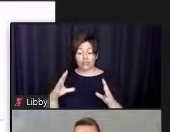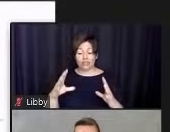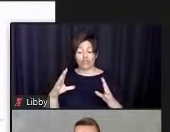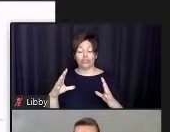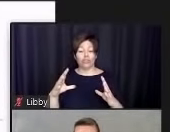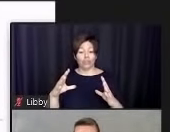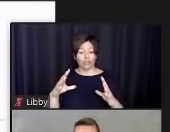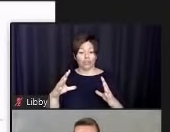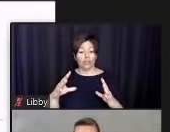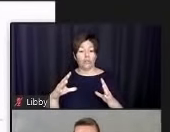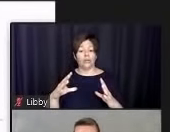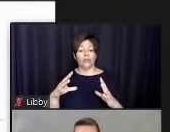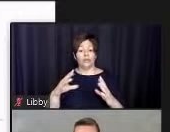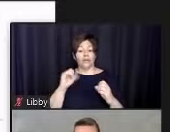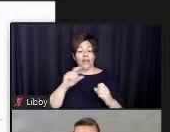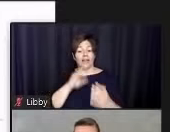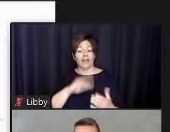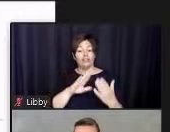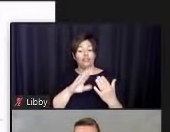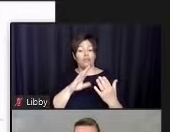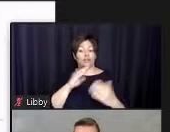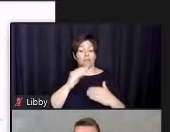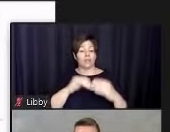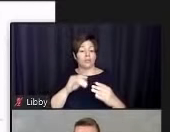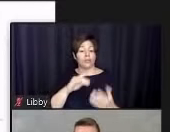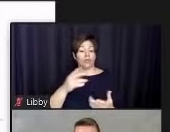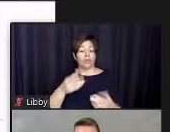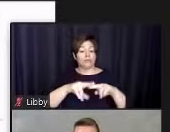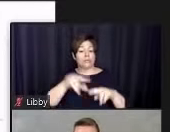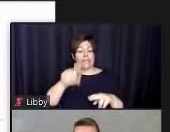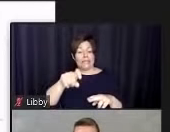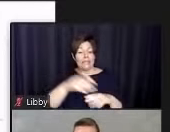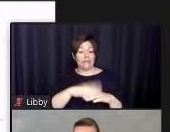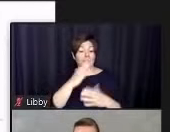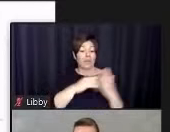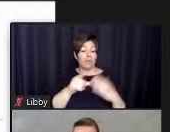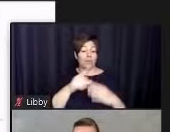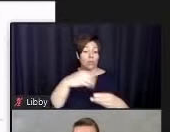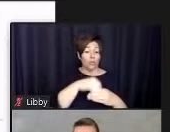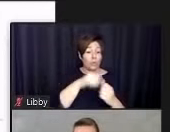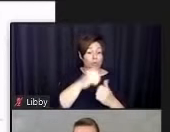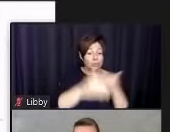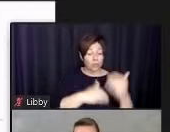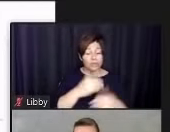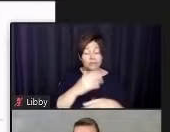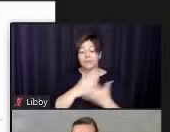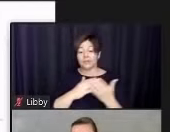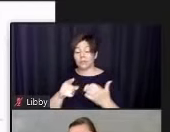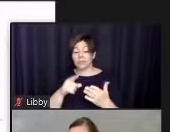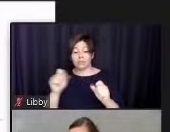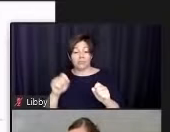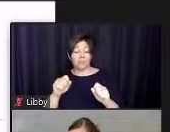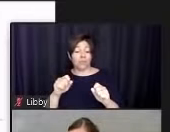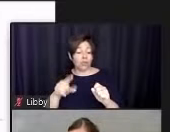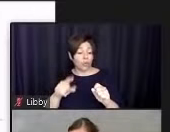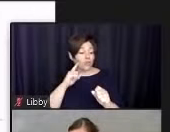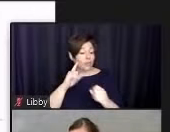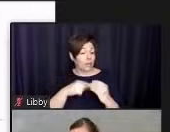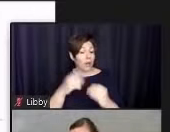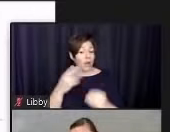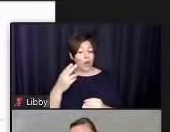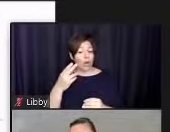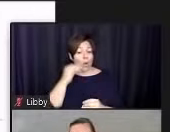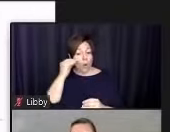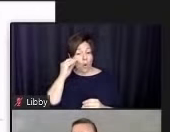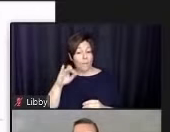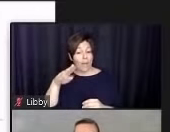increased need. Some of you have done homebound instruction previously. Some of you participated in this process prior to this. So you have to think about homebound instruction and what